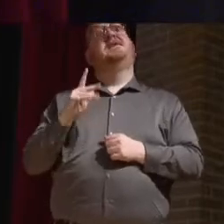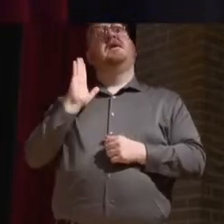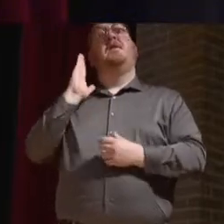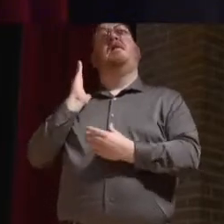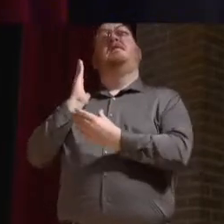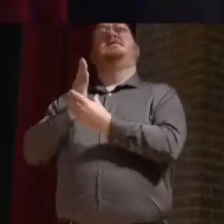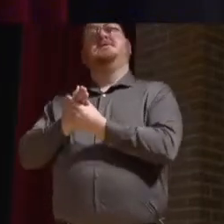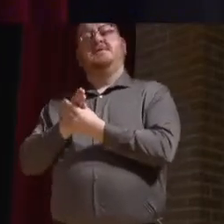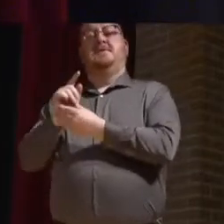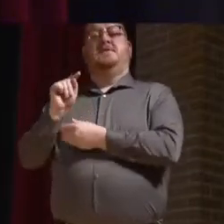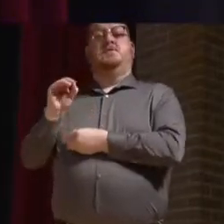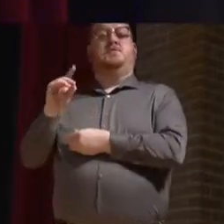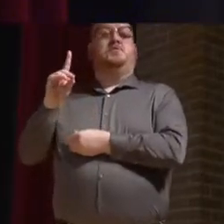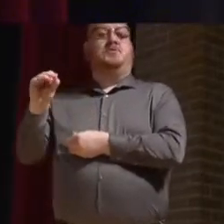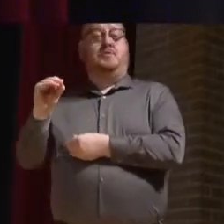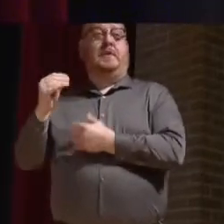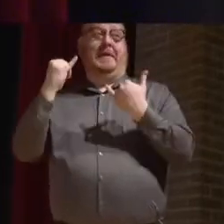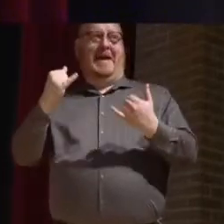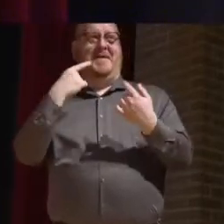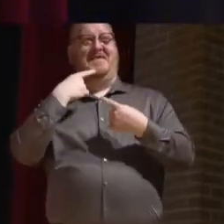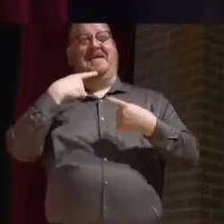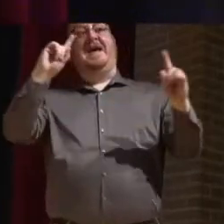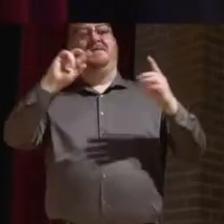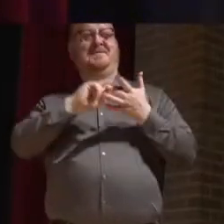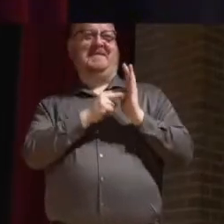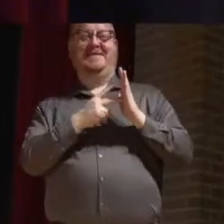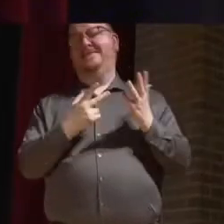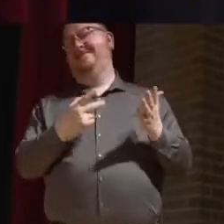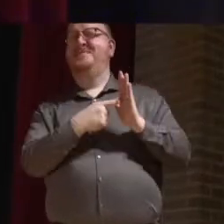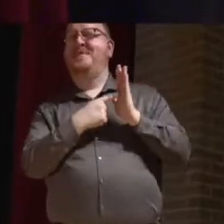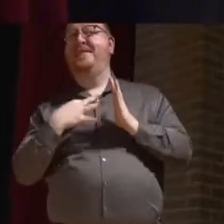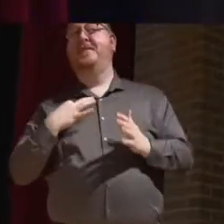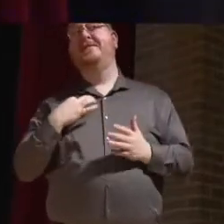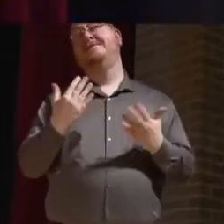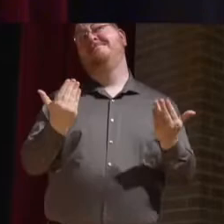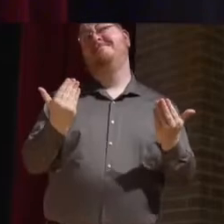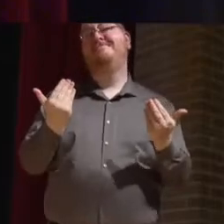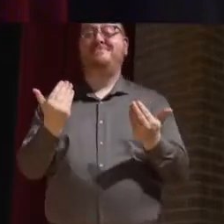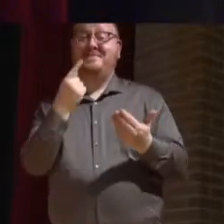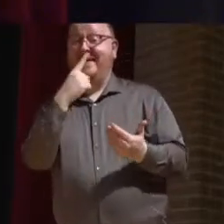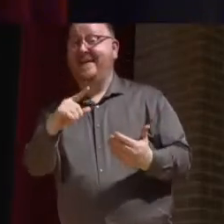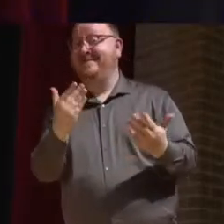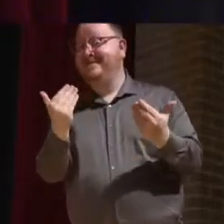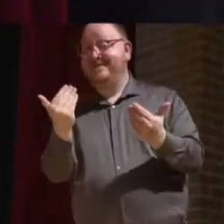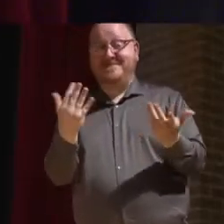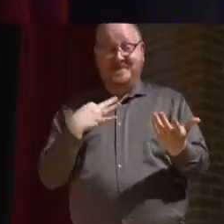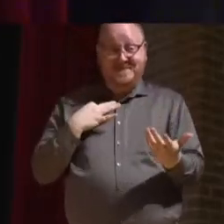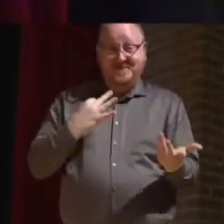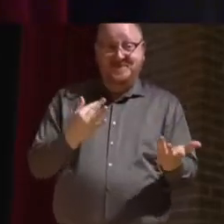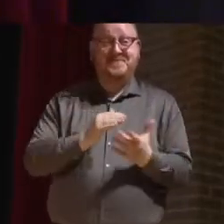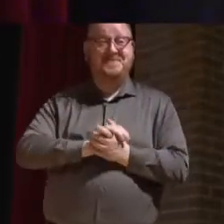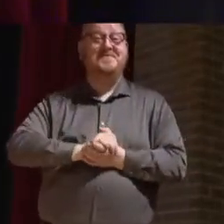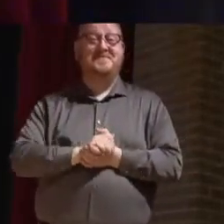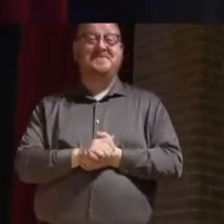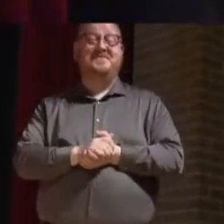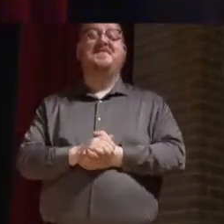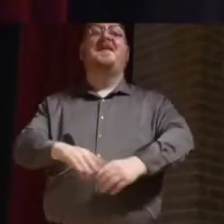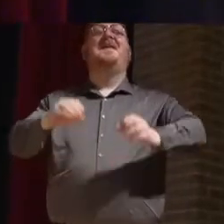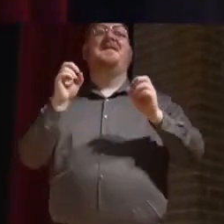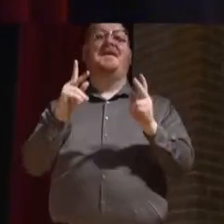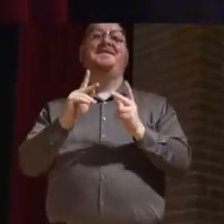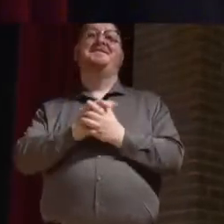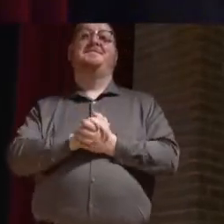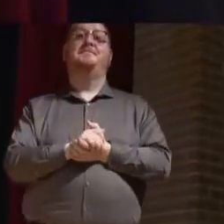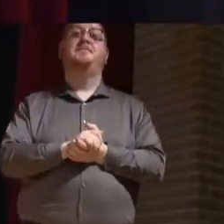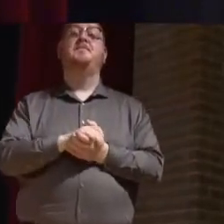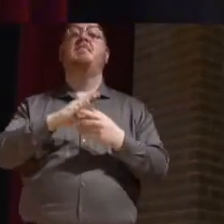said it publicly, I'll need volunteers to help me. Got it. Okay, so then